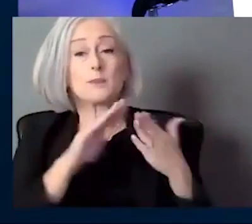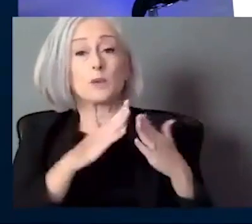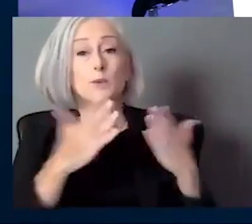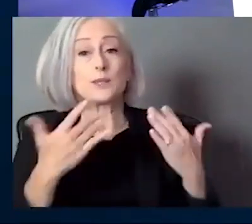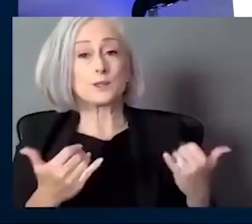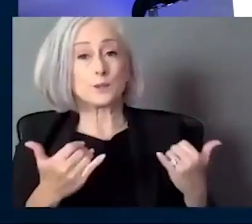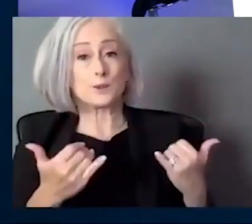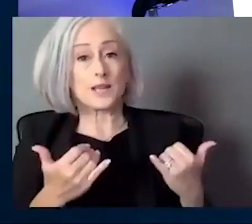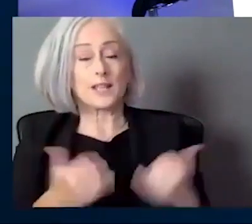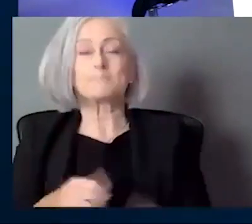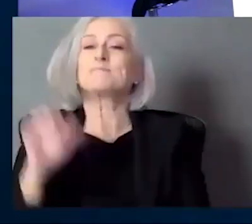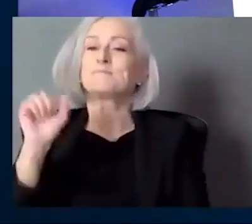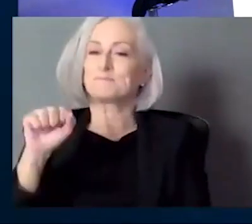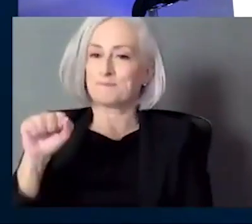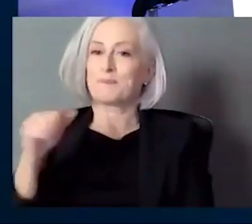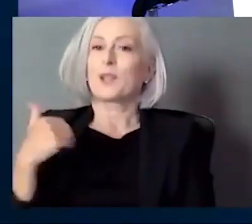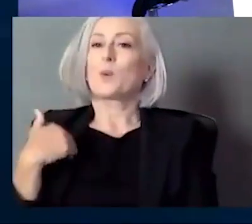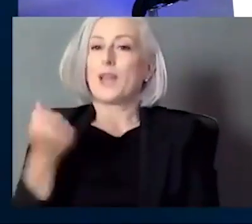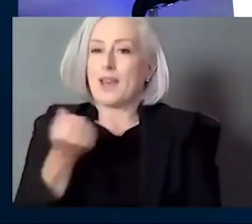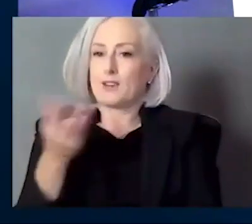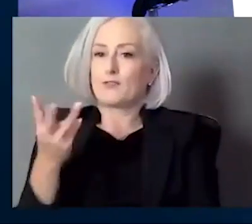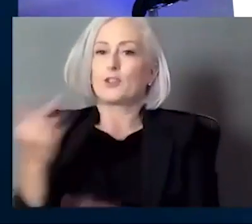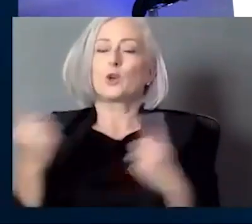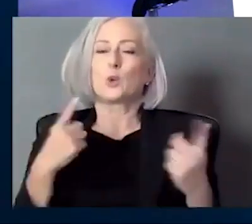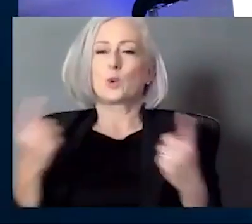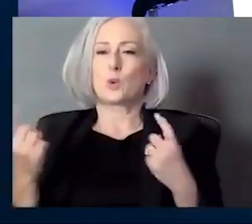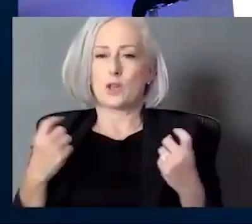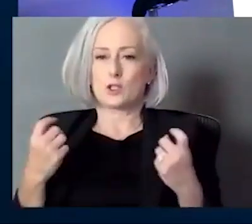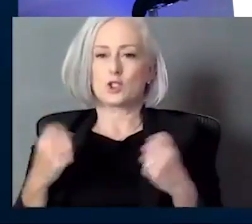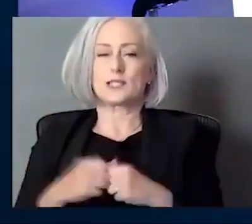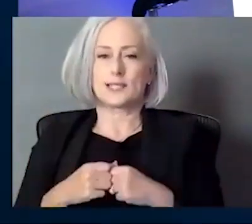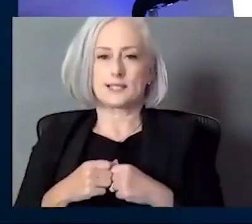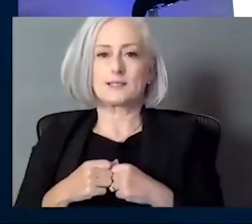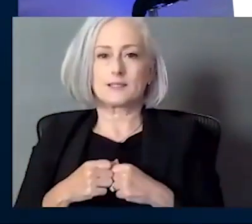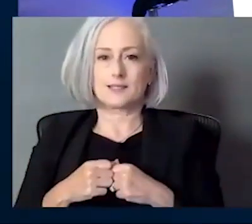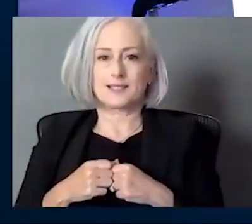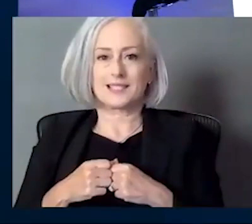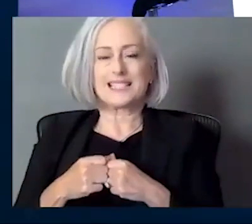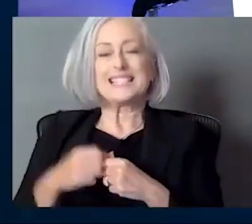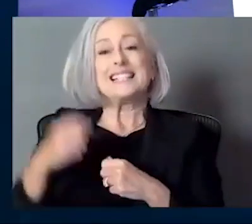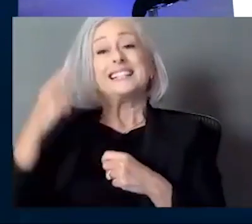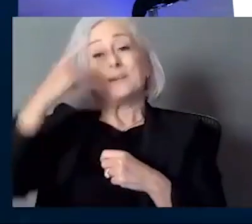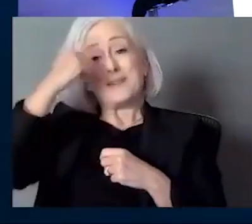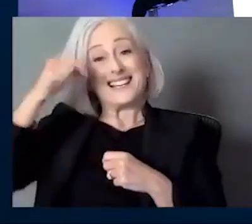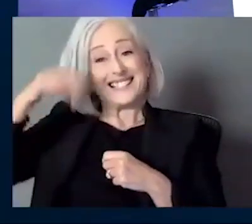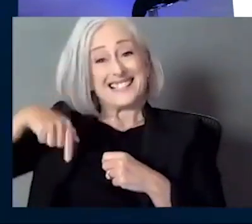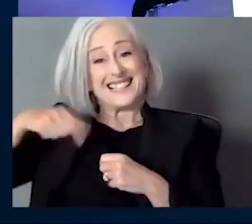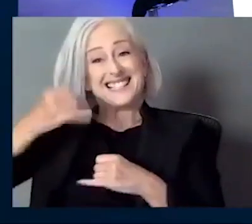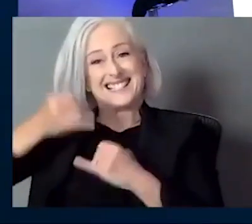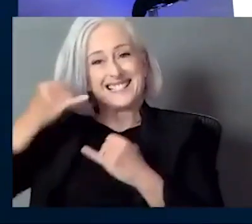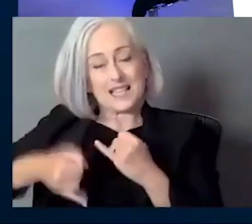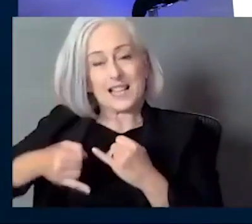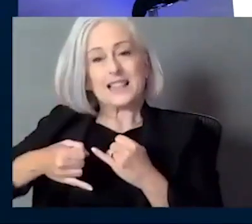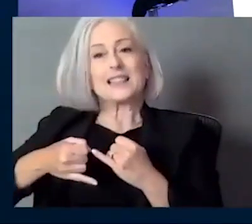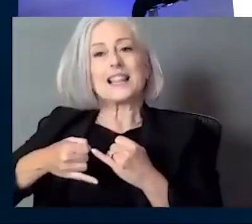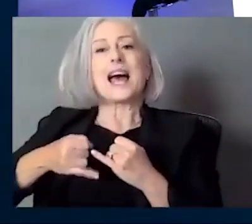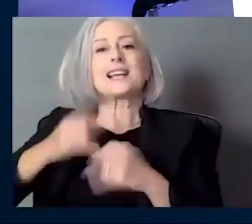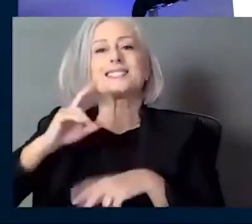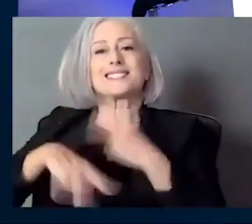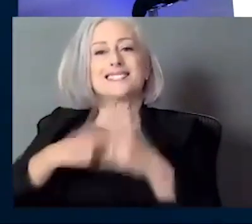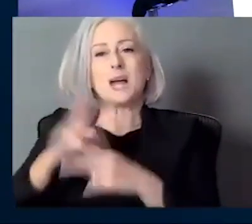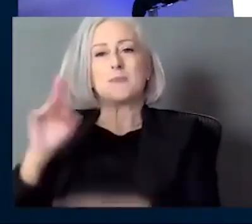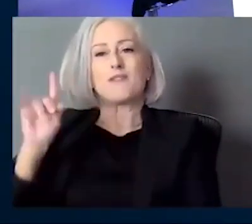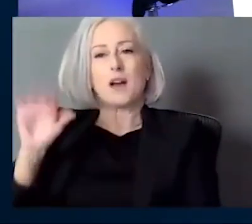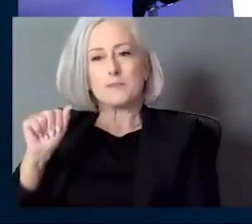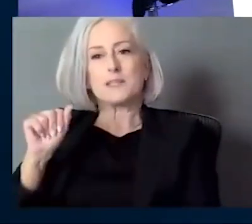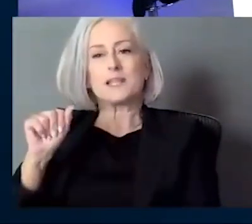do have a few. Okay. And since it's the last of this version, I think we might rock through some of these. Okay. First of all, I